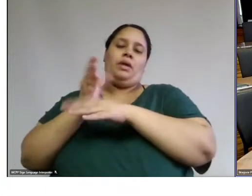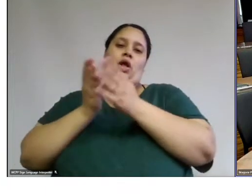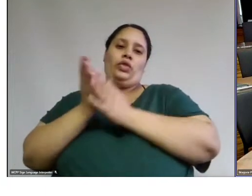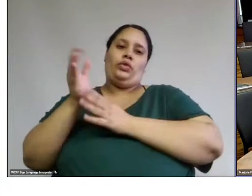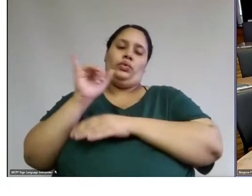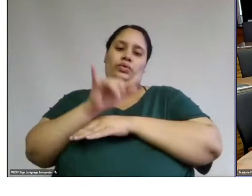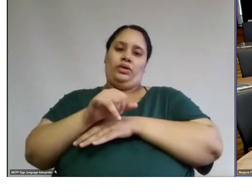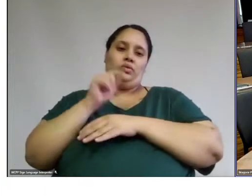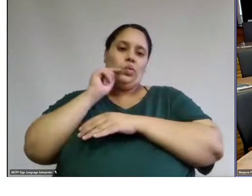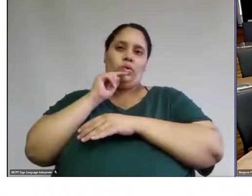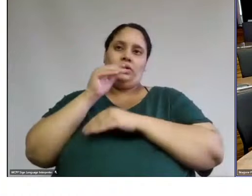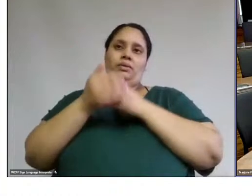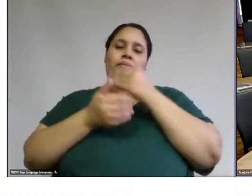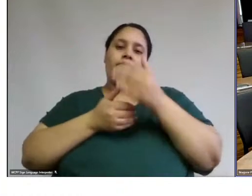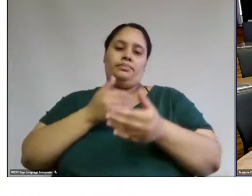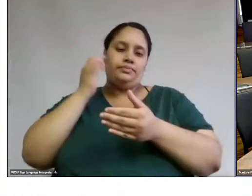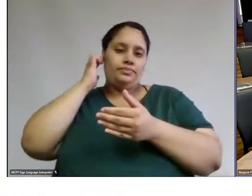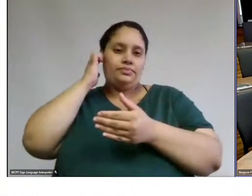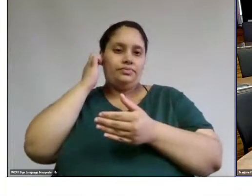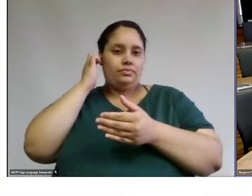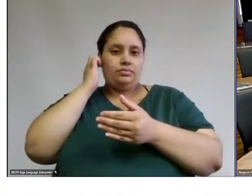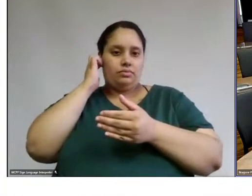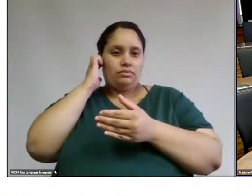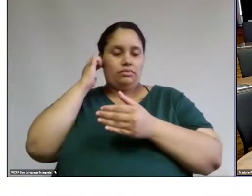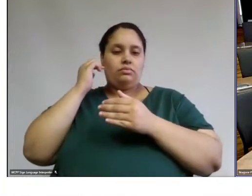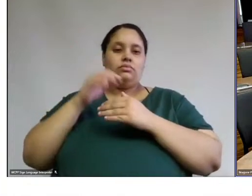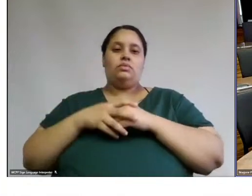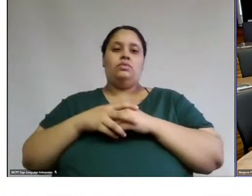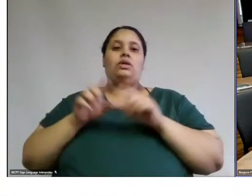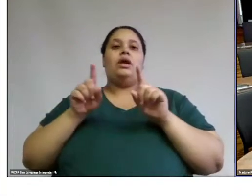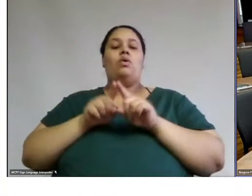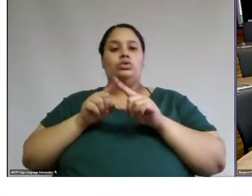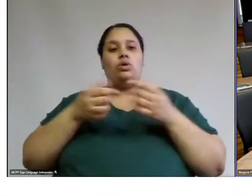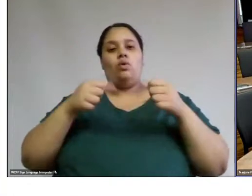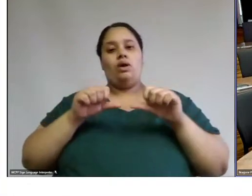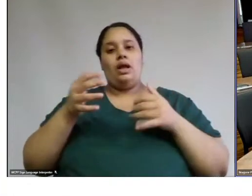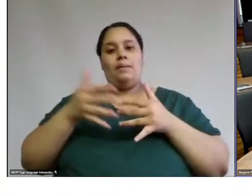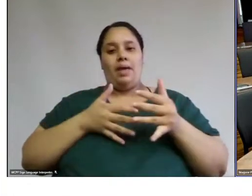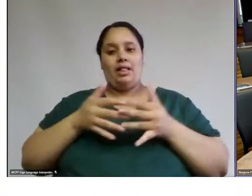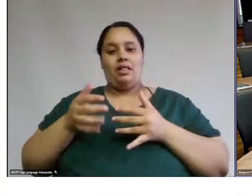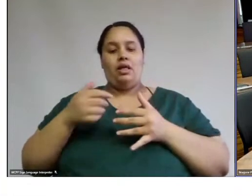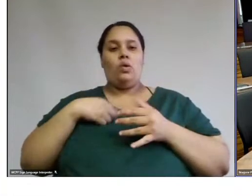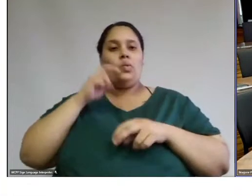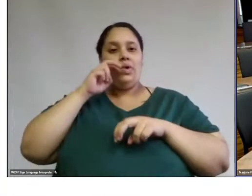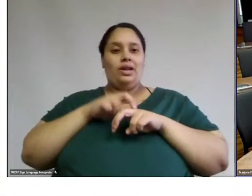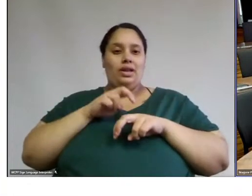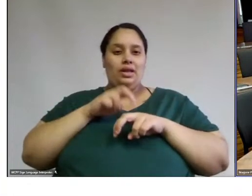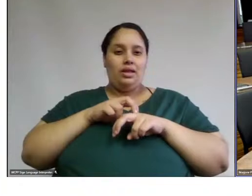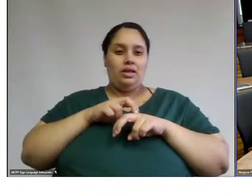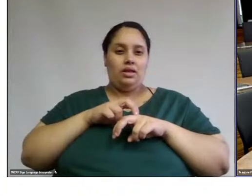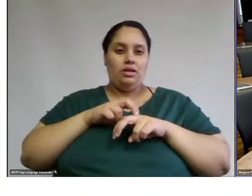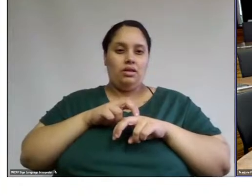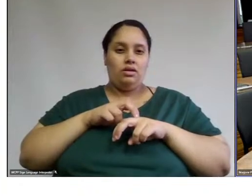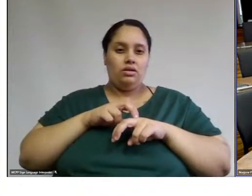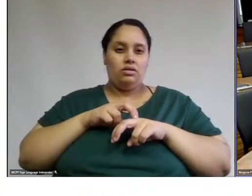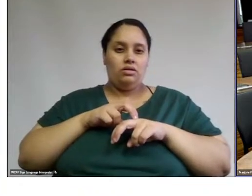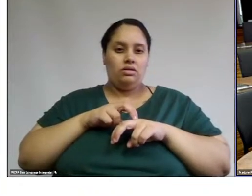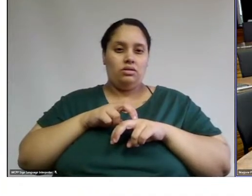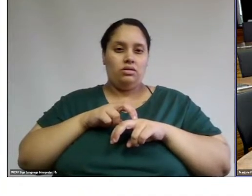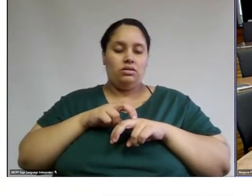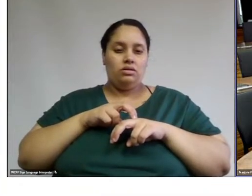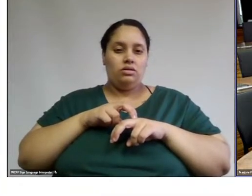of progress there. And then there are matters where we have to either strengthen internal control deficiencies at school